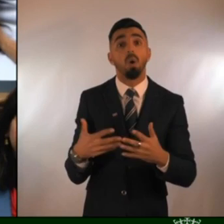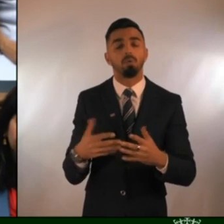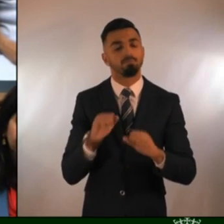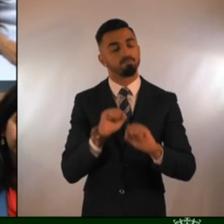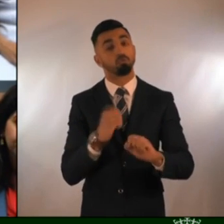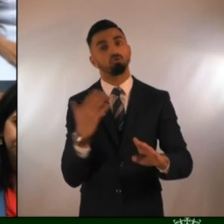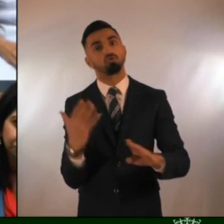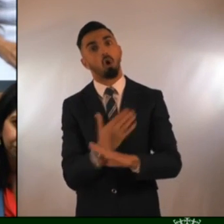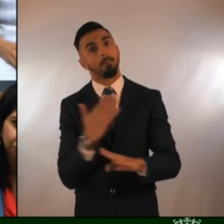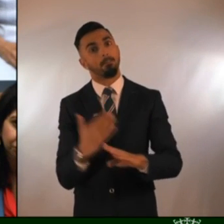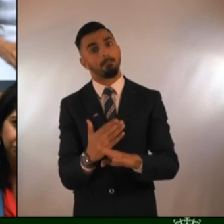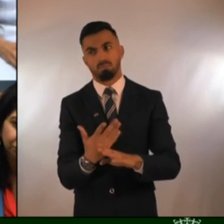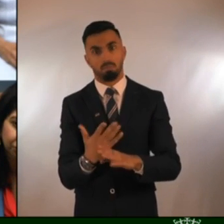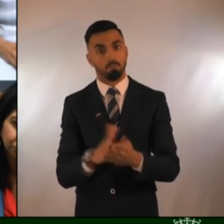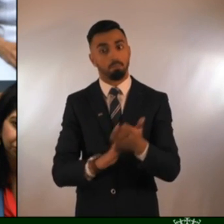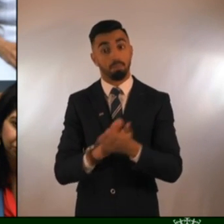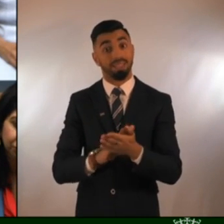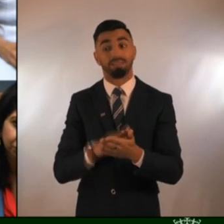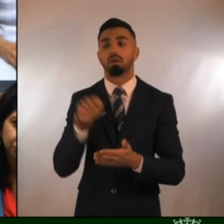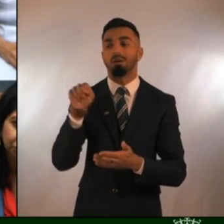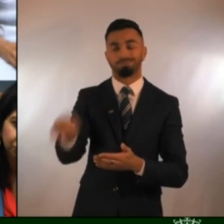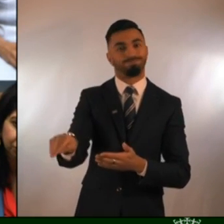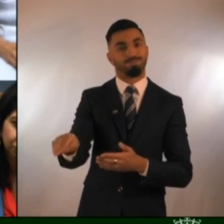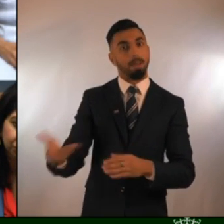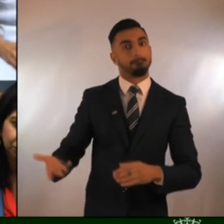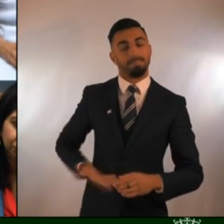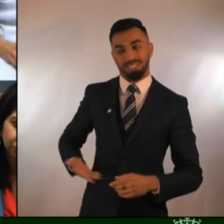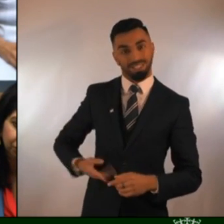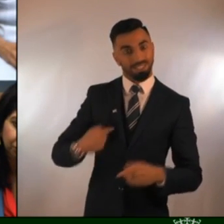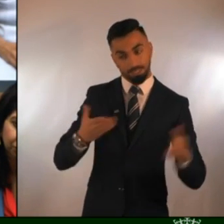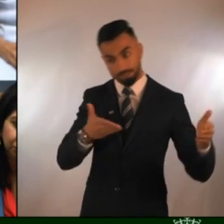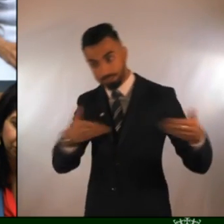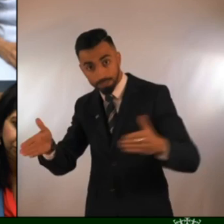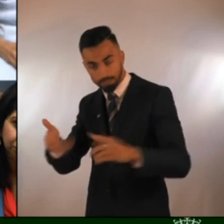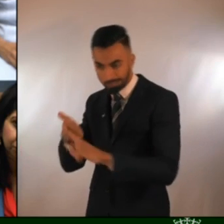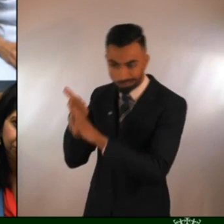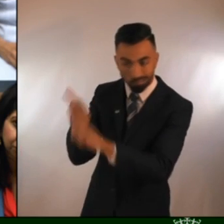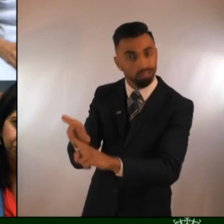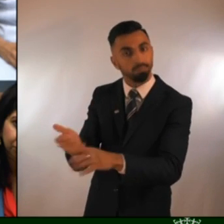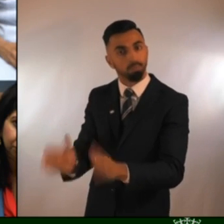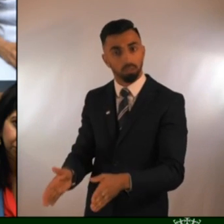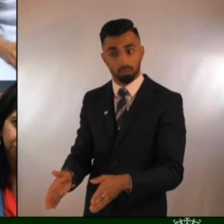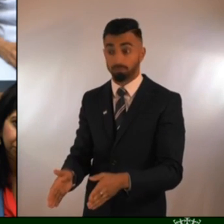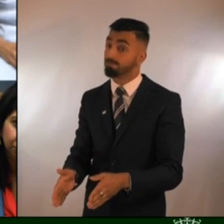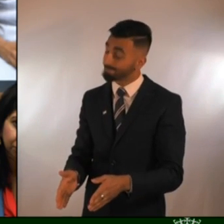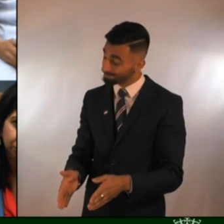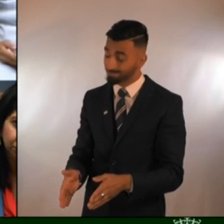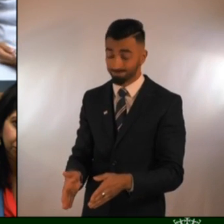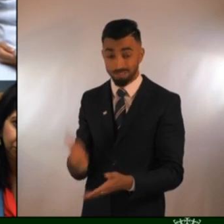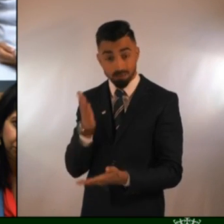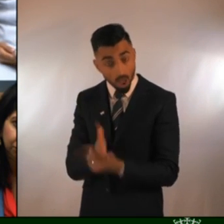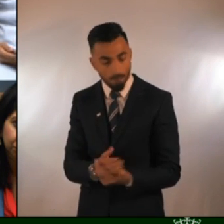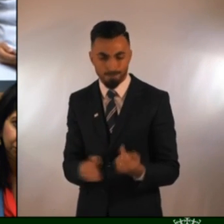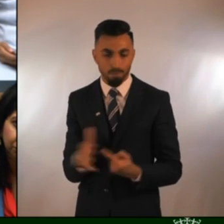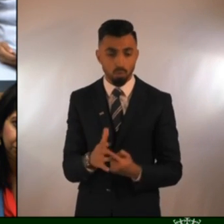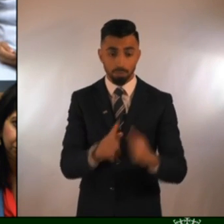the third part of our plan. The measures I've announced today on statutory sick pay are crucial to support those who need to take